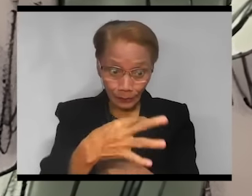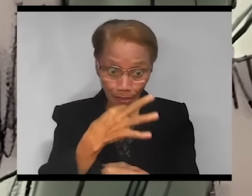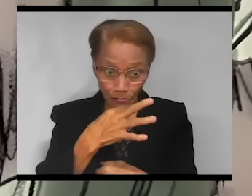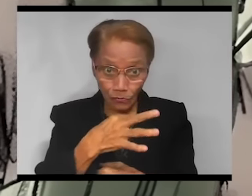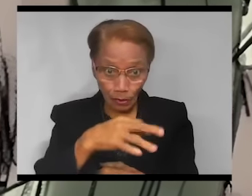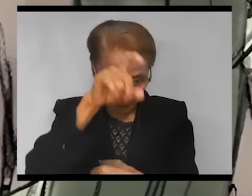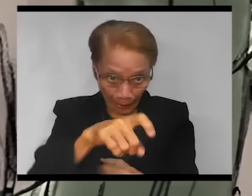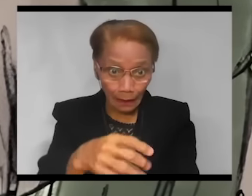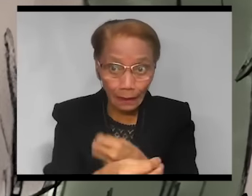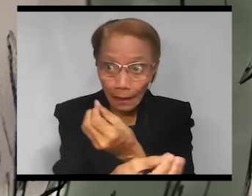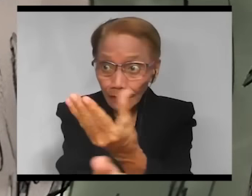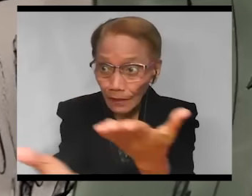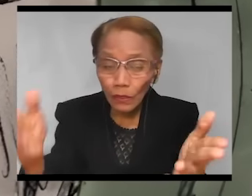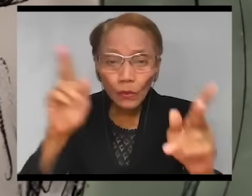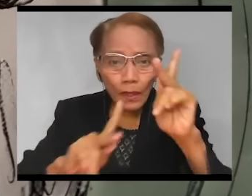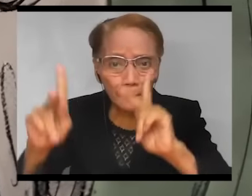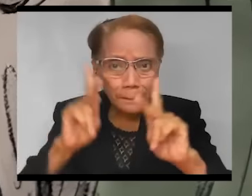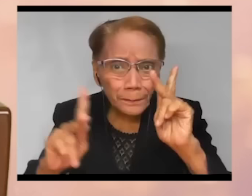the people.